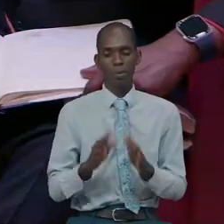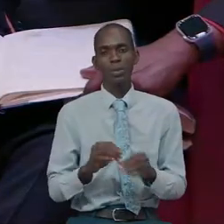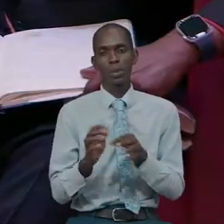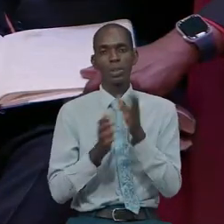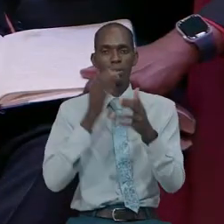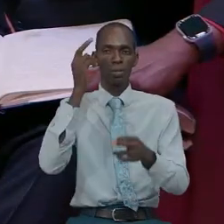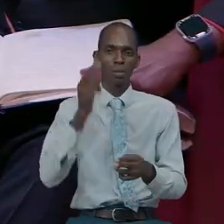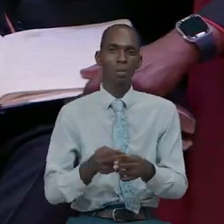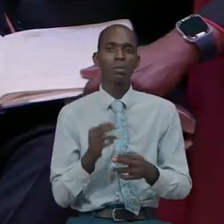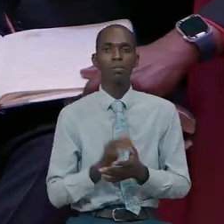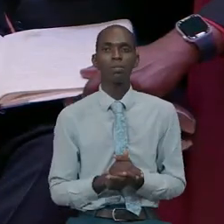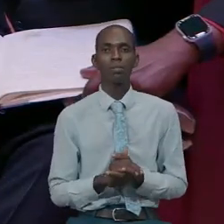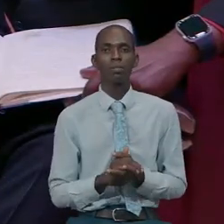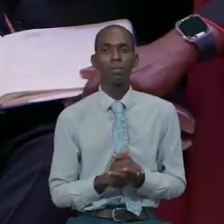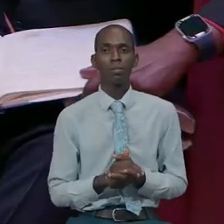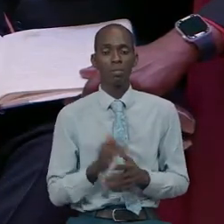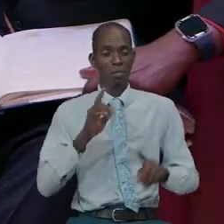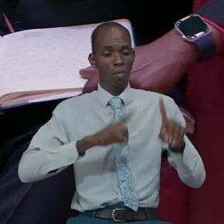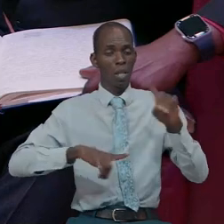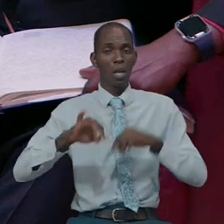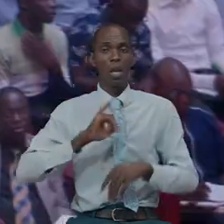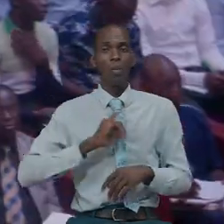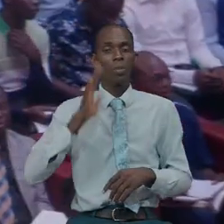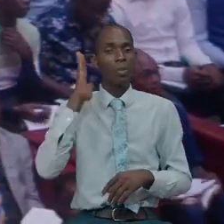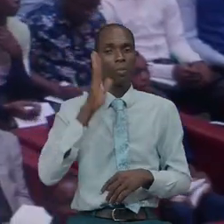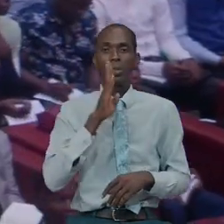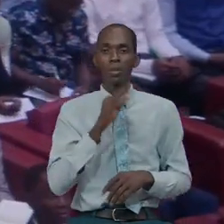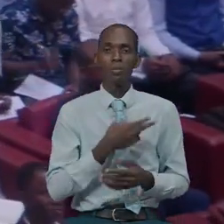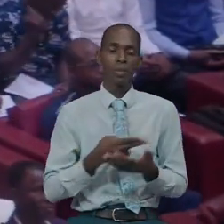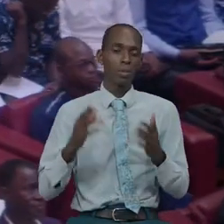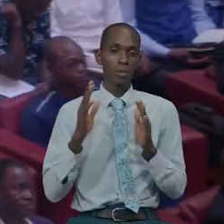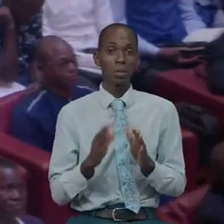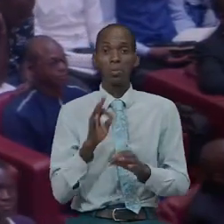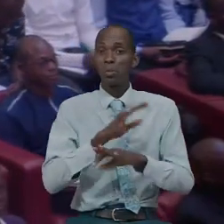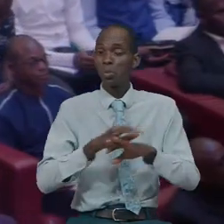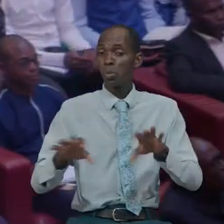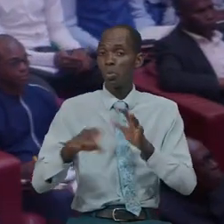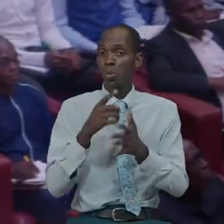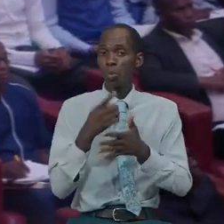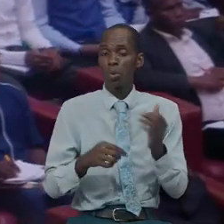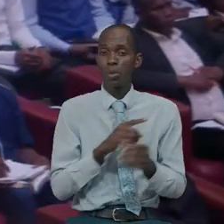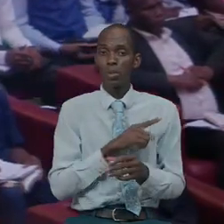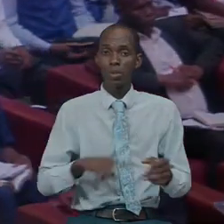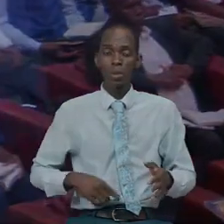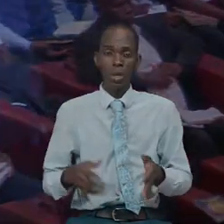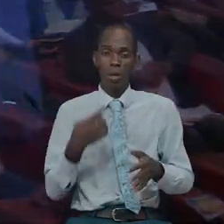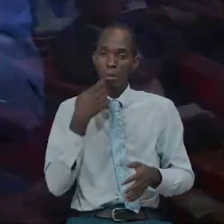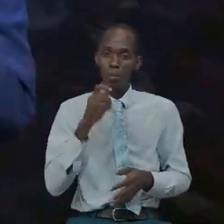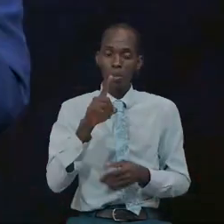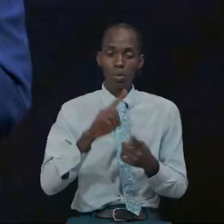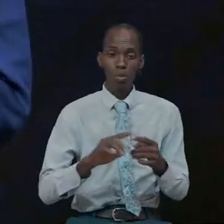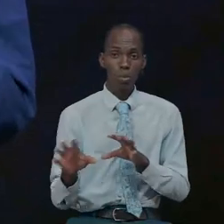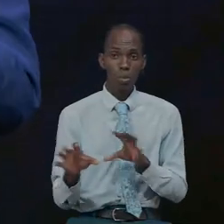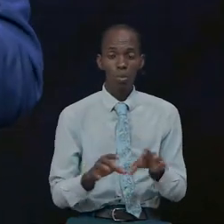name. I will not be a failure. If you don't do what the Lord has raised up to you to do,